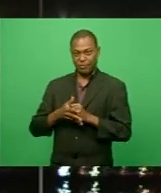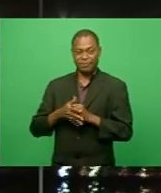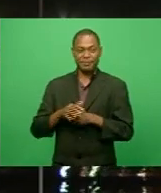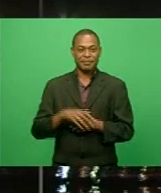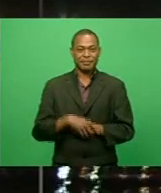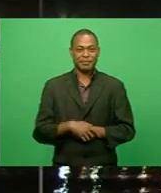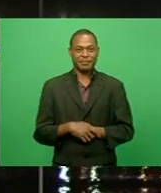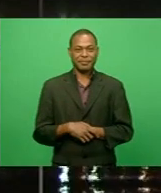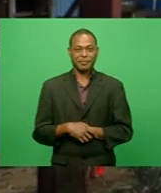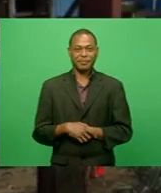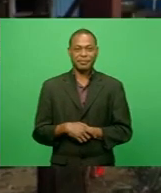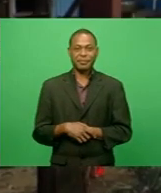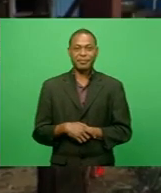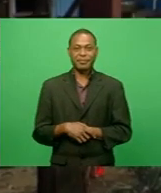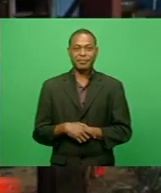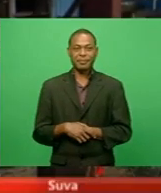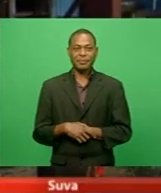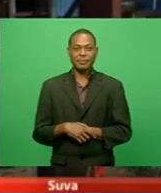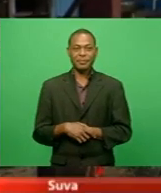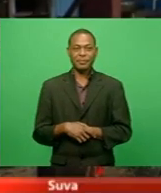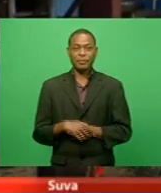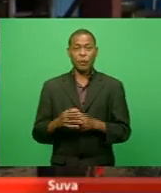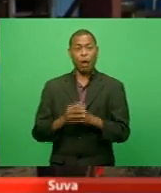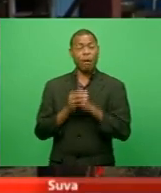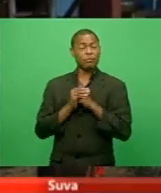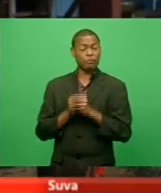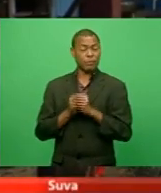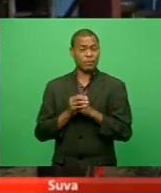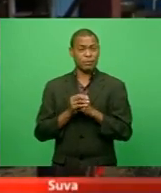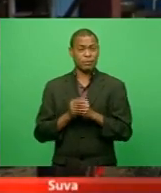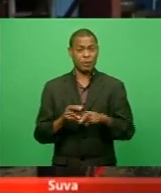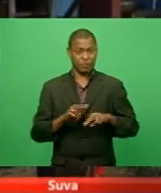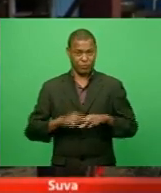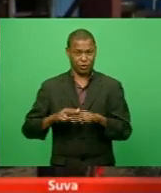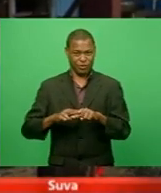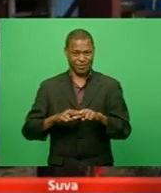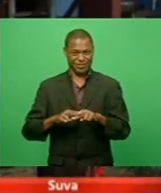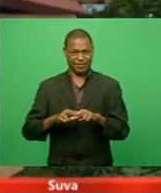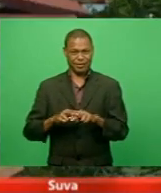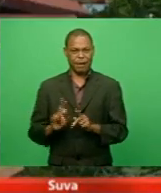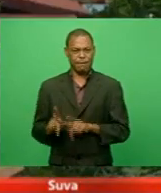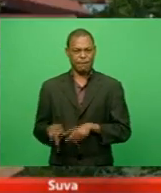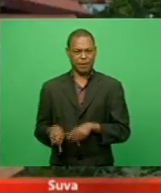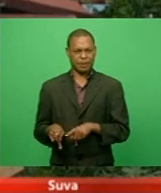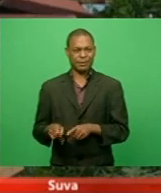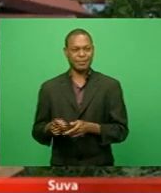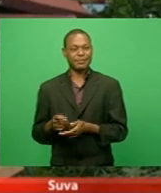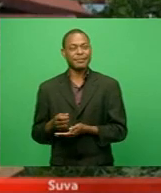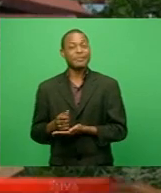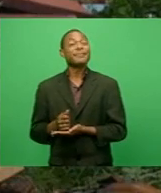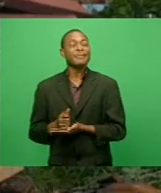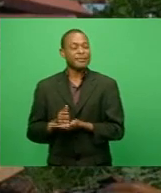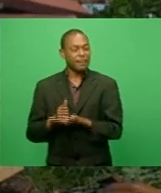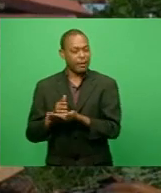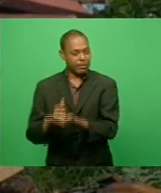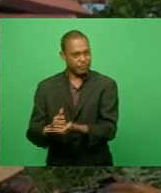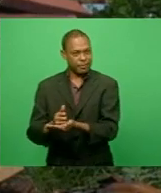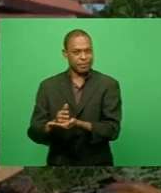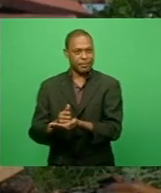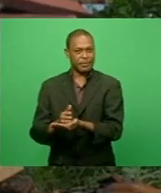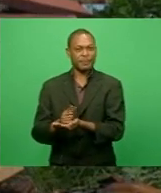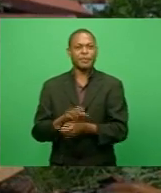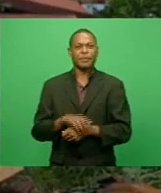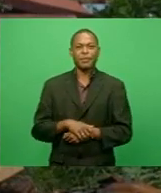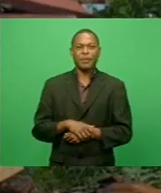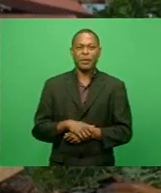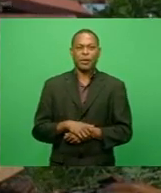Prakash reports. Friend Fiji, which has been physically assisting Fijians on the ground, says more than 10 people are forced to